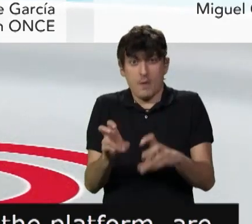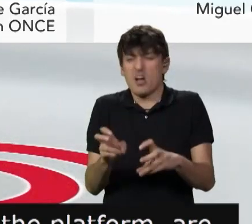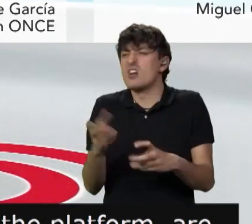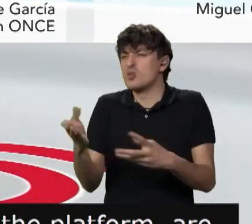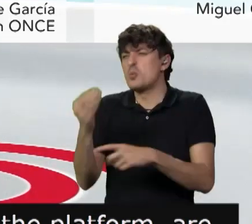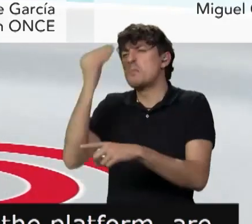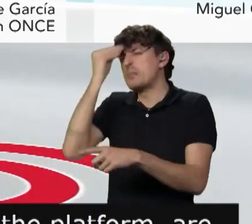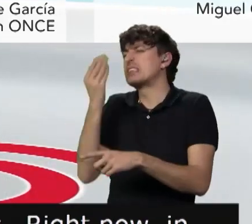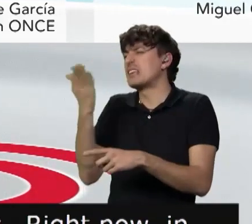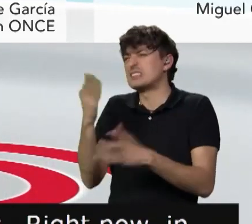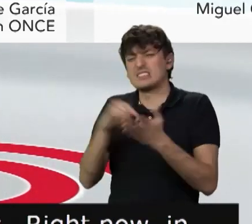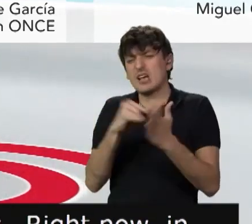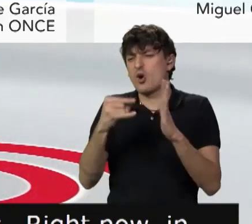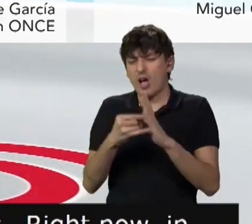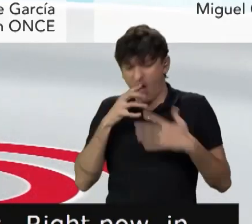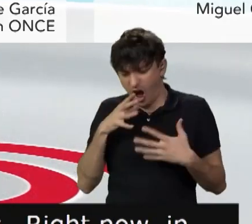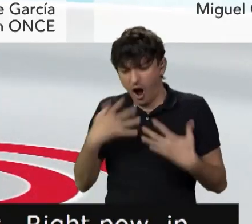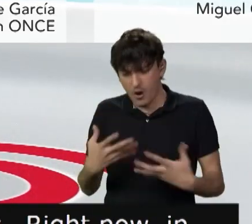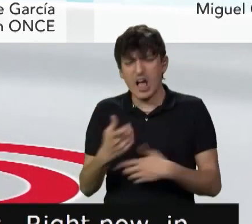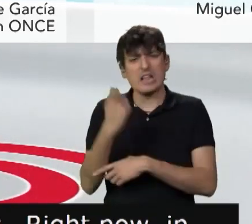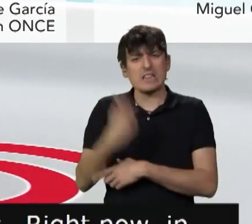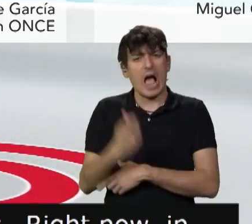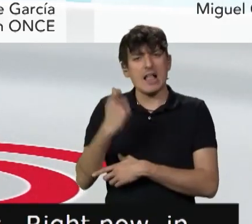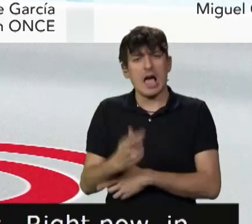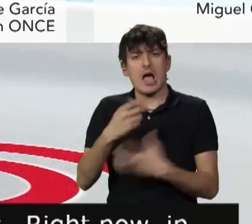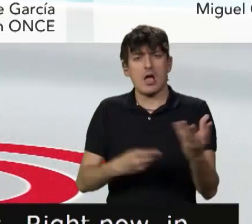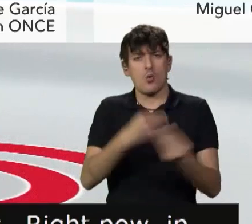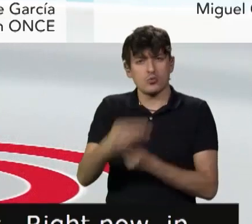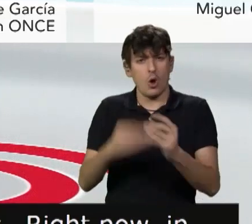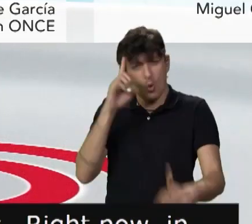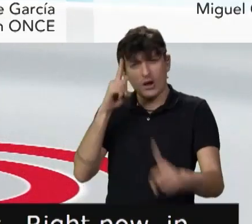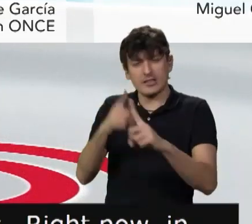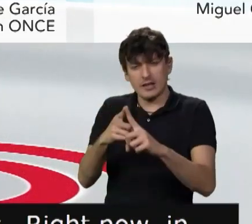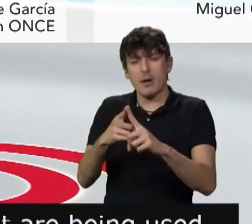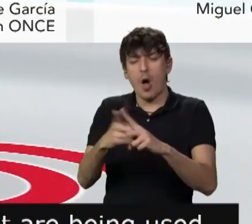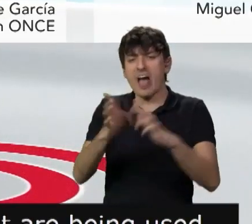what technologies are the ones that are being used most frequently to promote